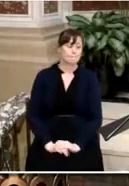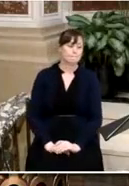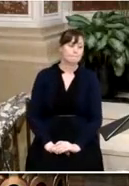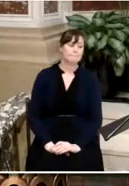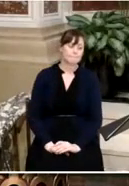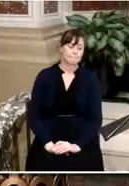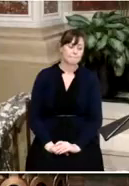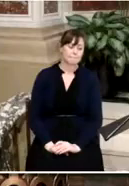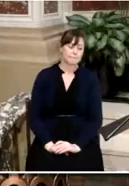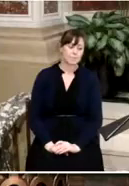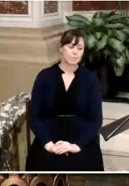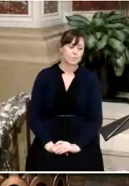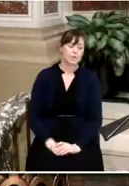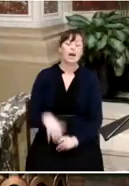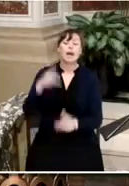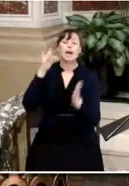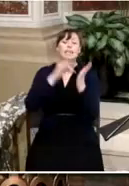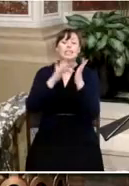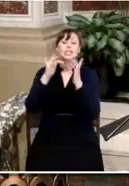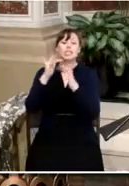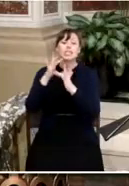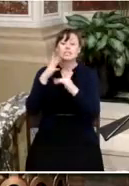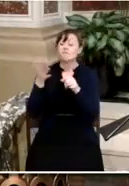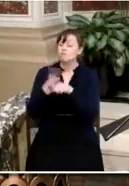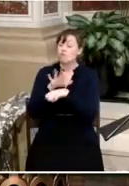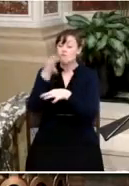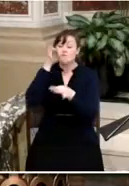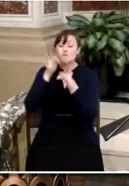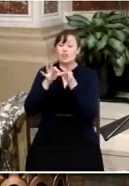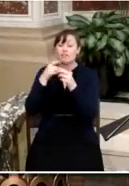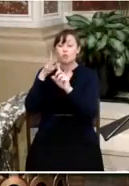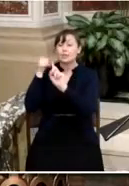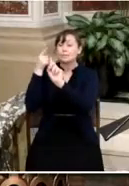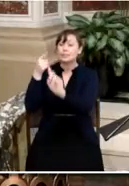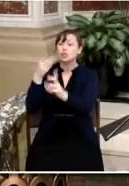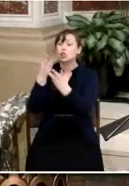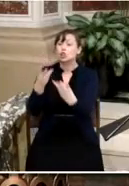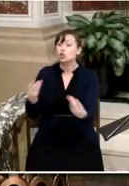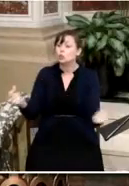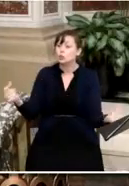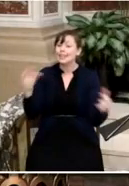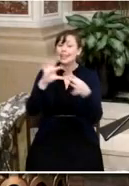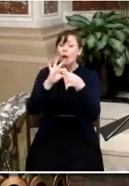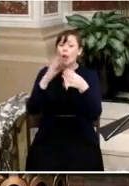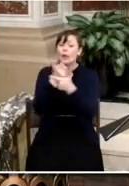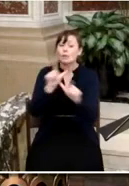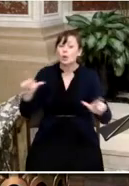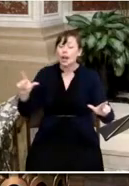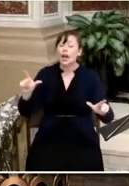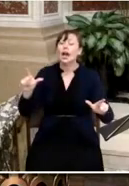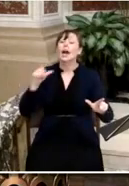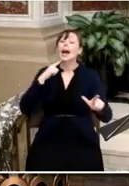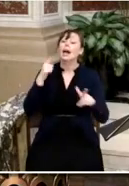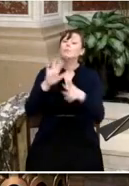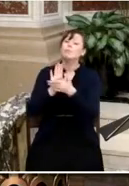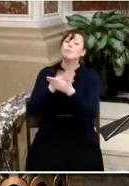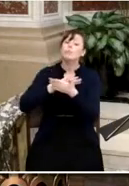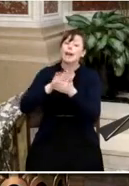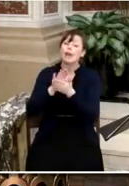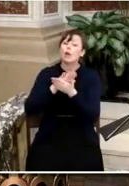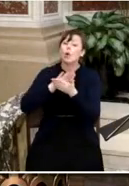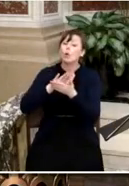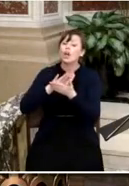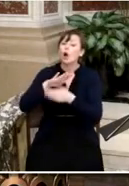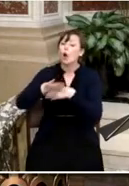Jesus is faithful to his mission of healing, liberating, and sanctifying all